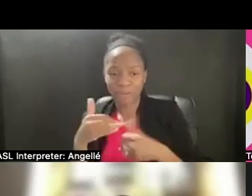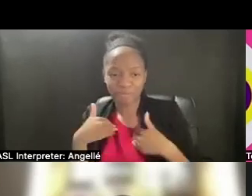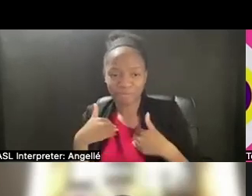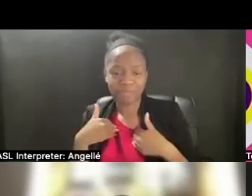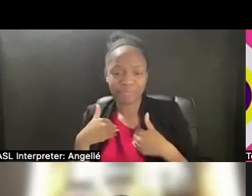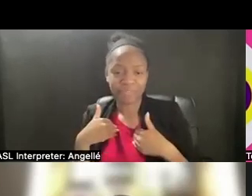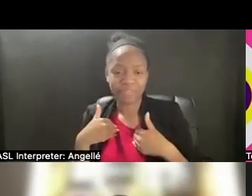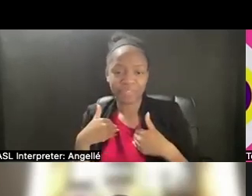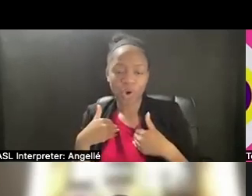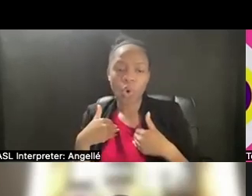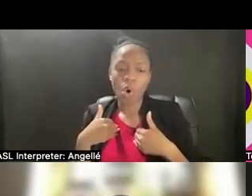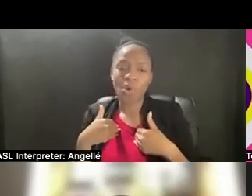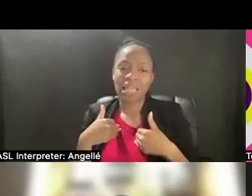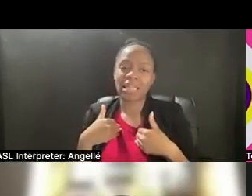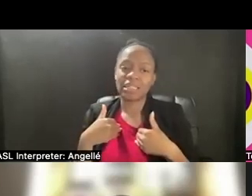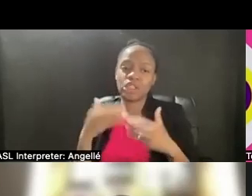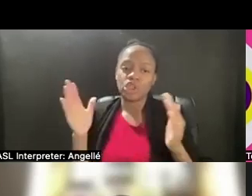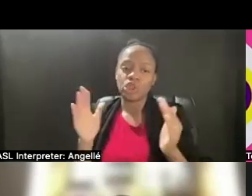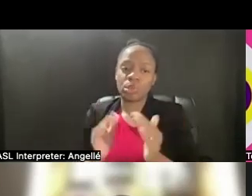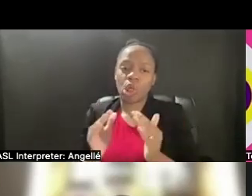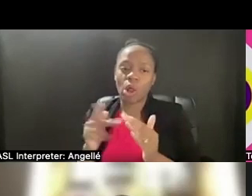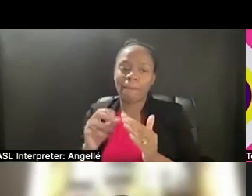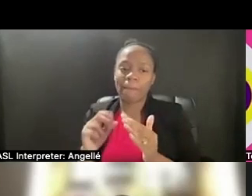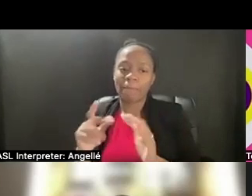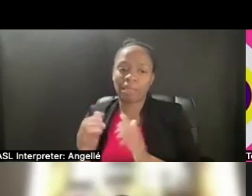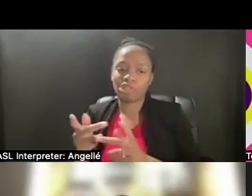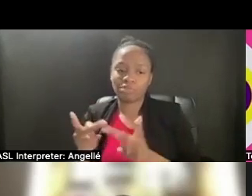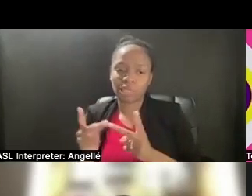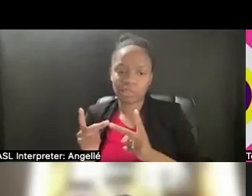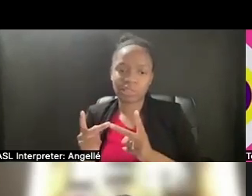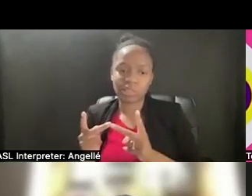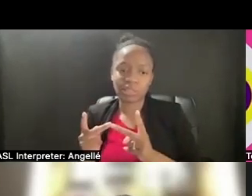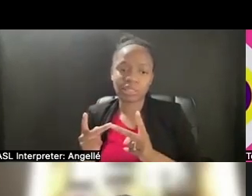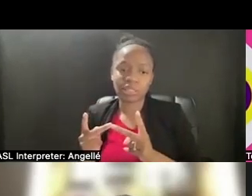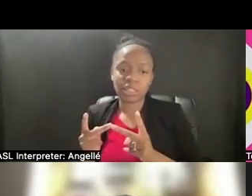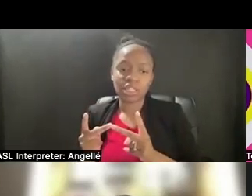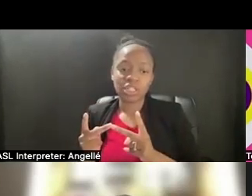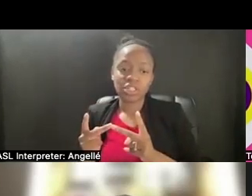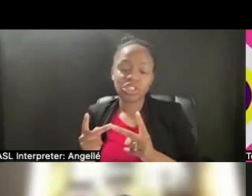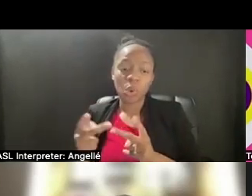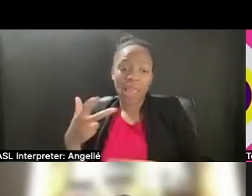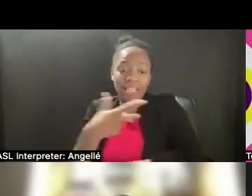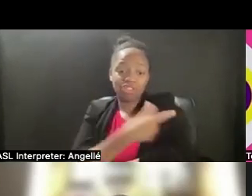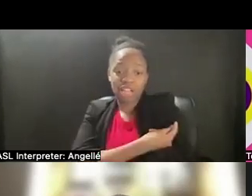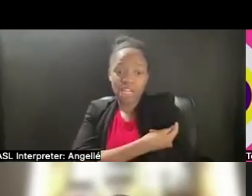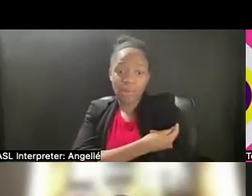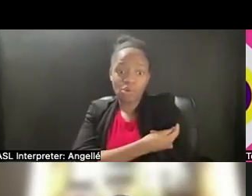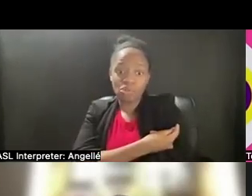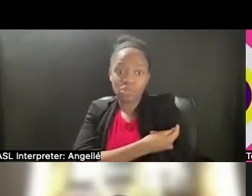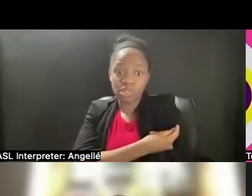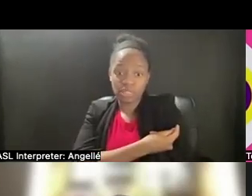less populous places. The injectables are a great instance. There are people who don't have access to injectables because it's not